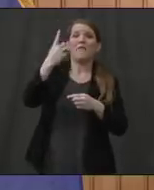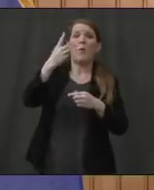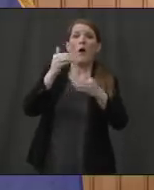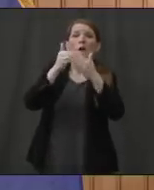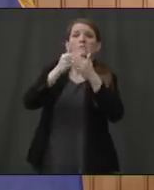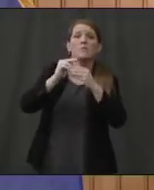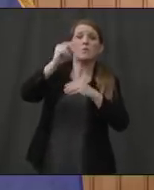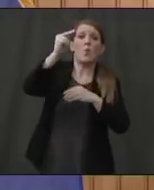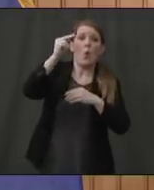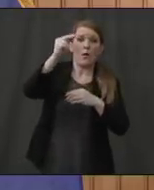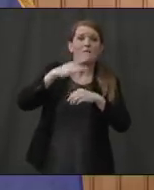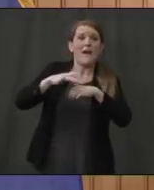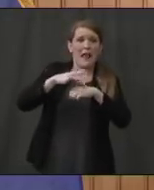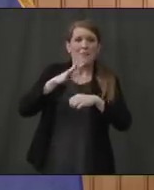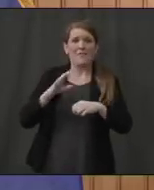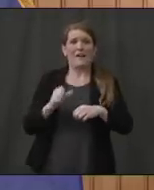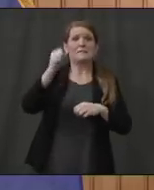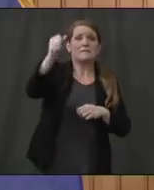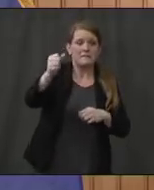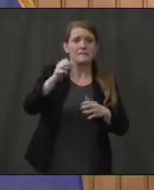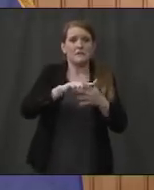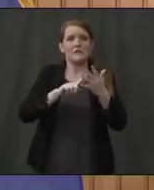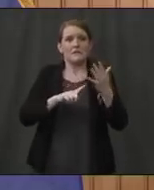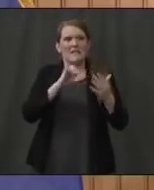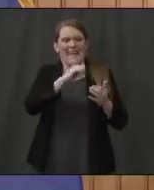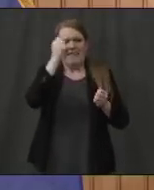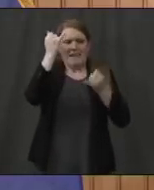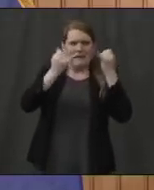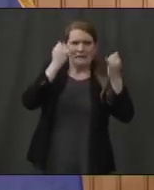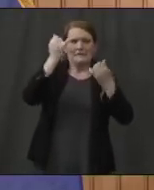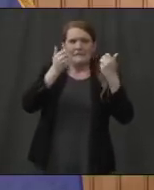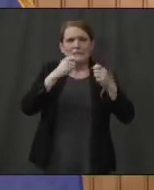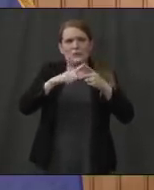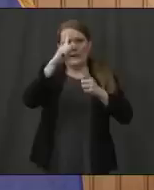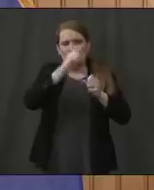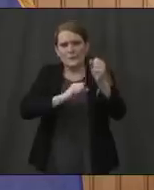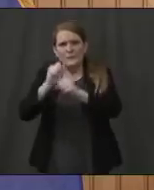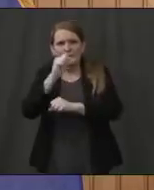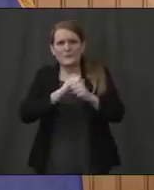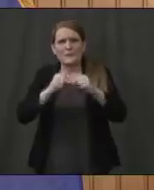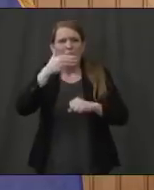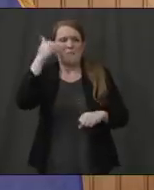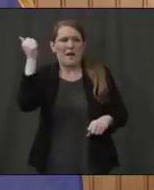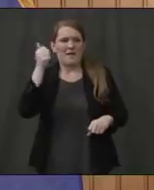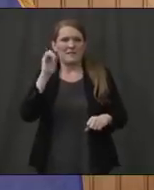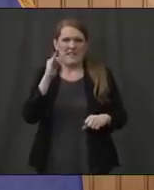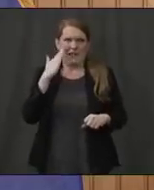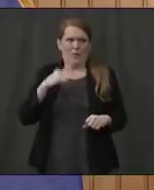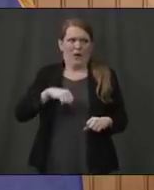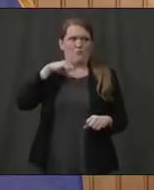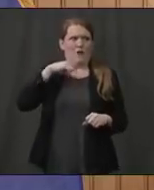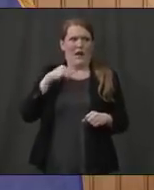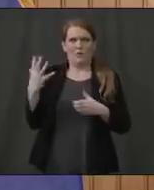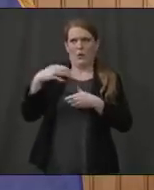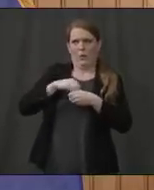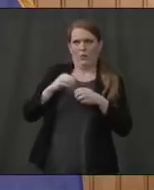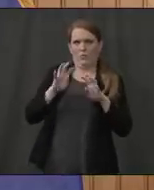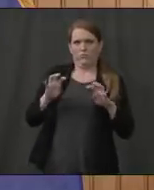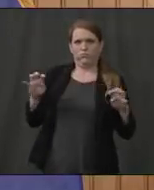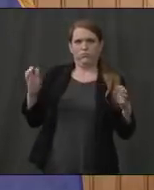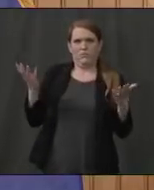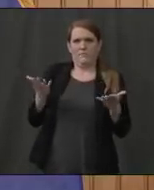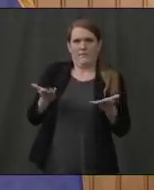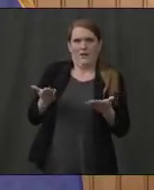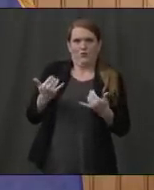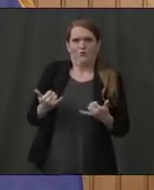weeks. This is what we're trying to do. This is how we're trying to plan for this. And this is why I'm really proud to be here with our response team. Jennifer,